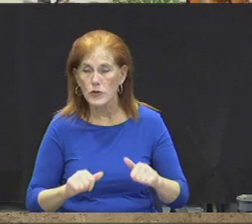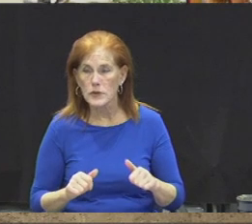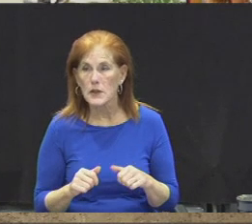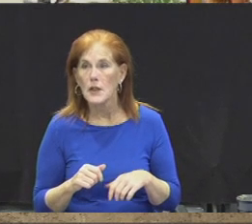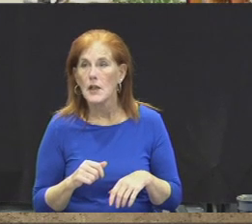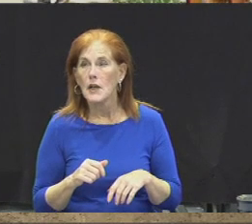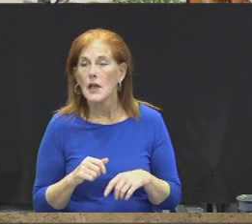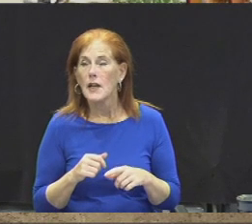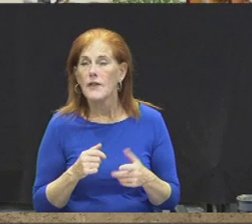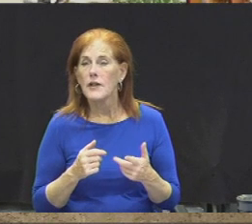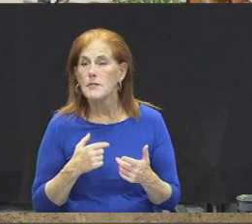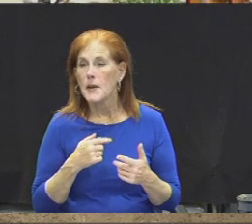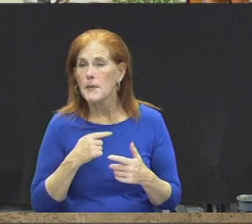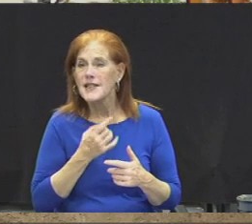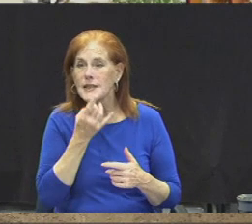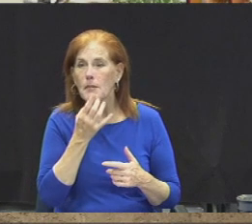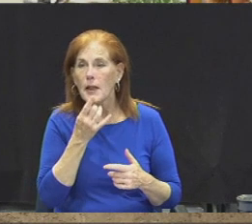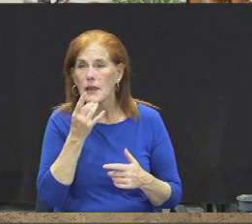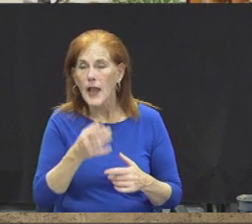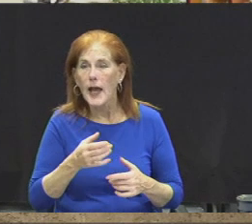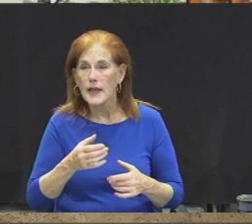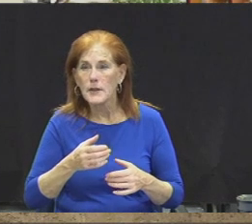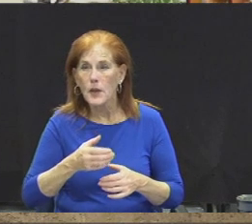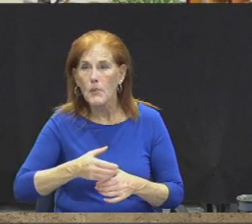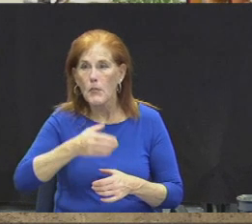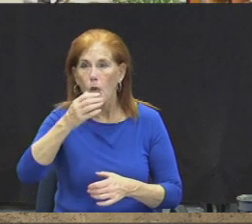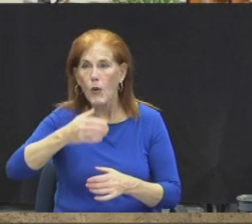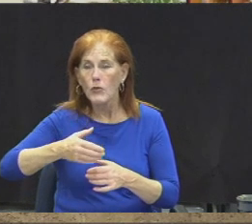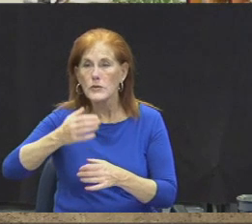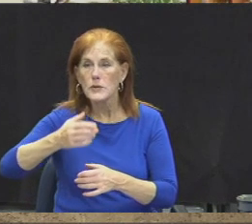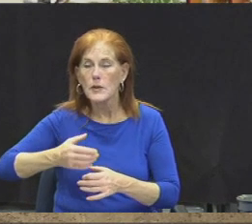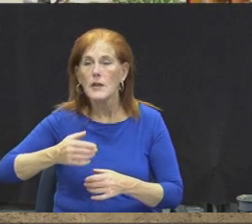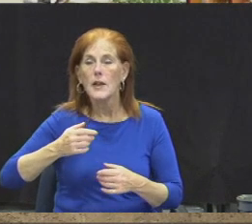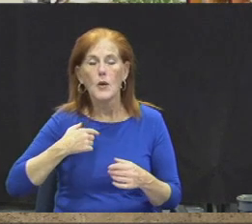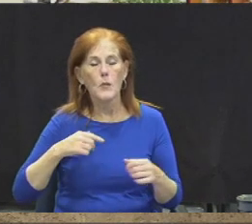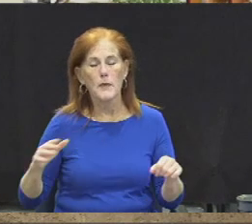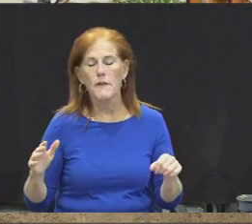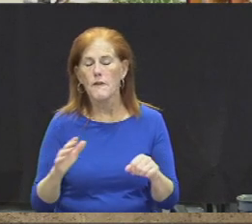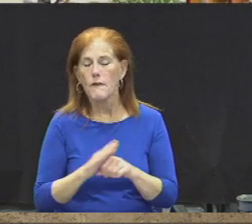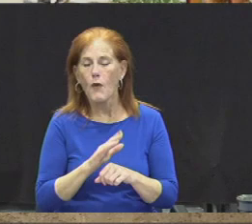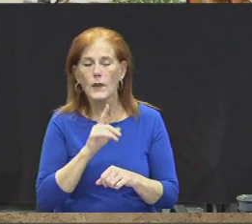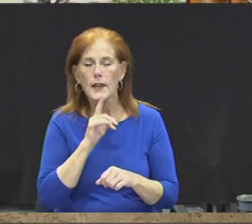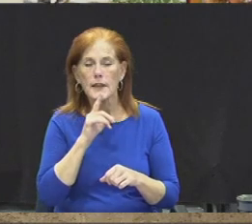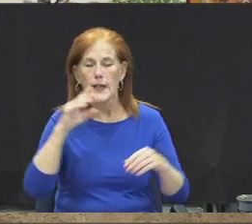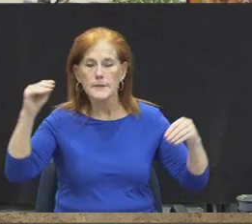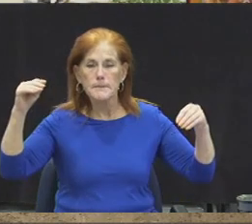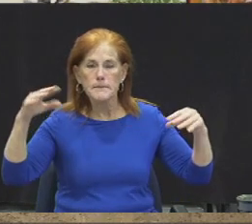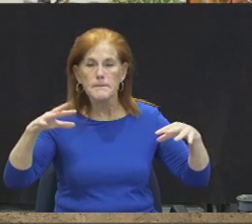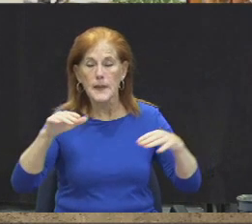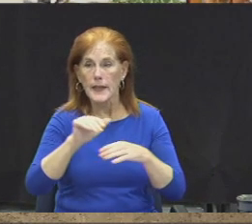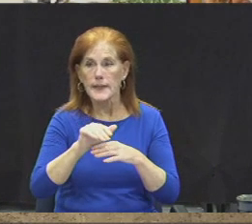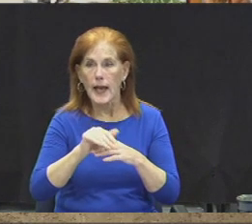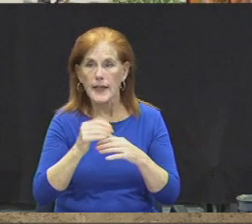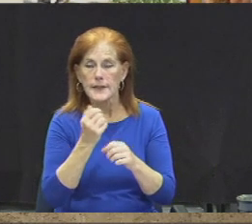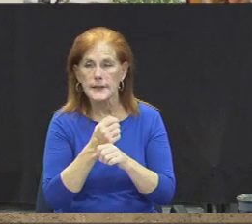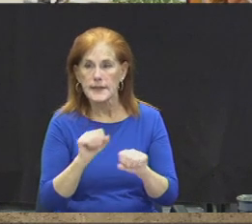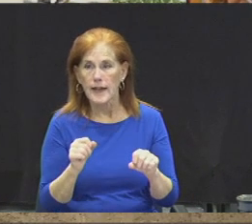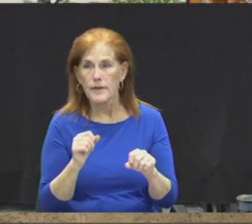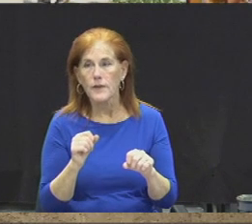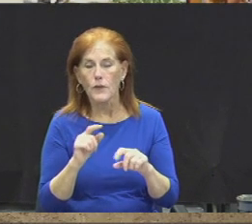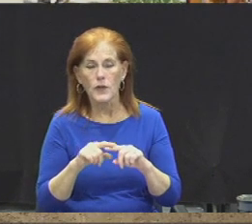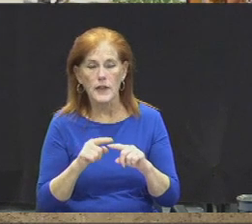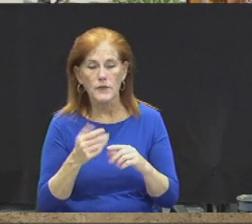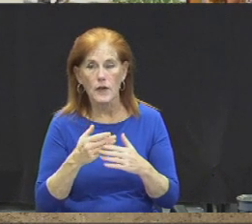of notions of light poles throughout these renderings. The park will be fully illuminated and safe at night with a number of scenes that